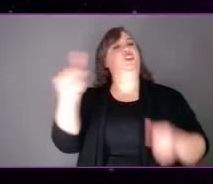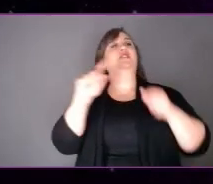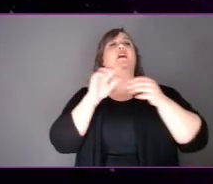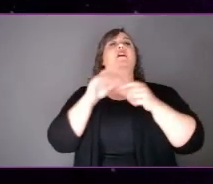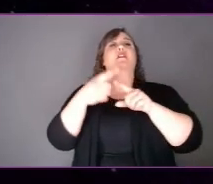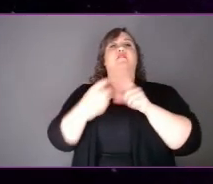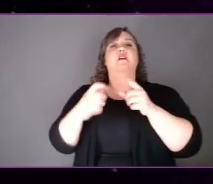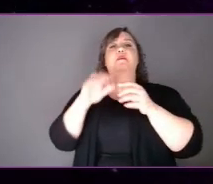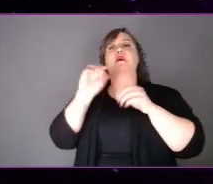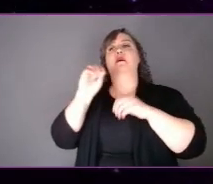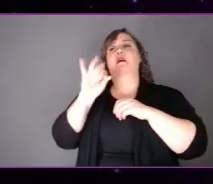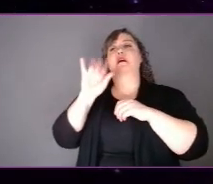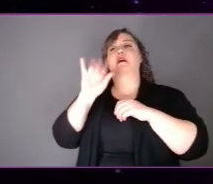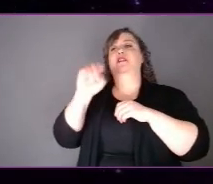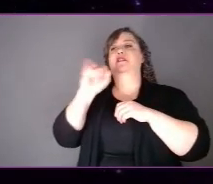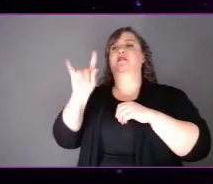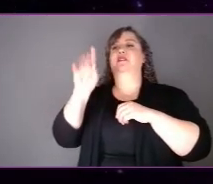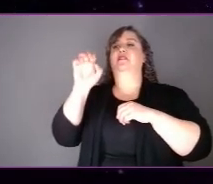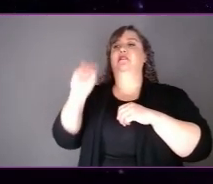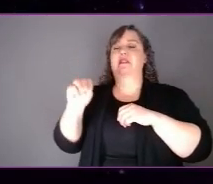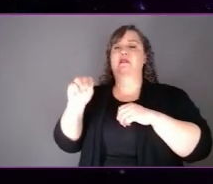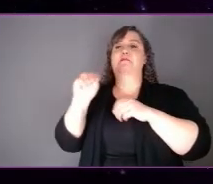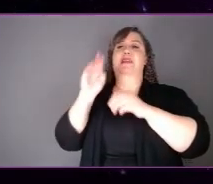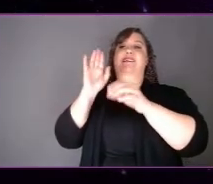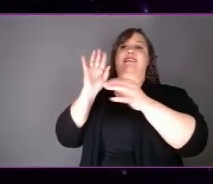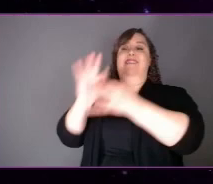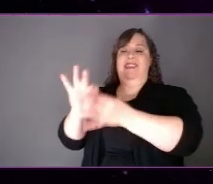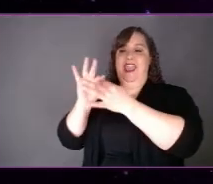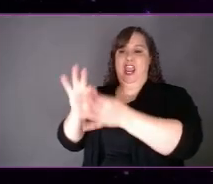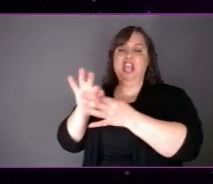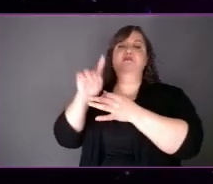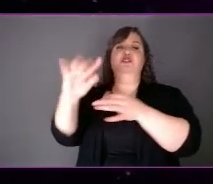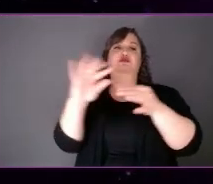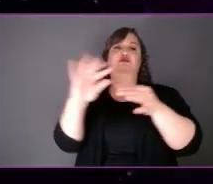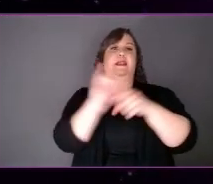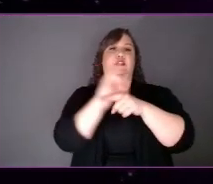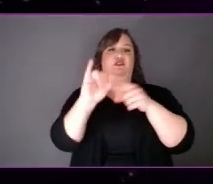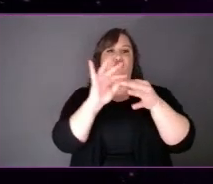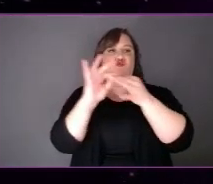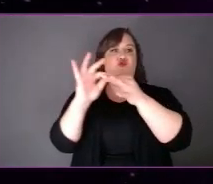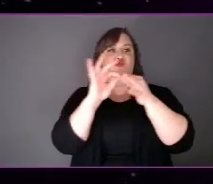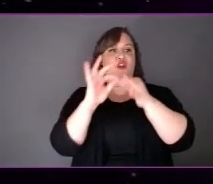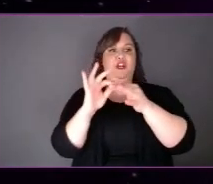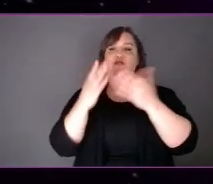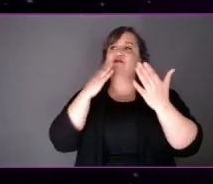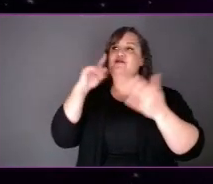for joining us. Thank you so much for having me today. I'm so